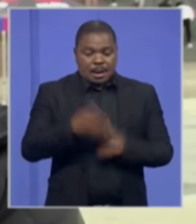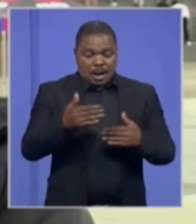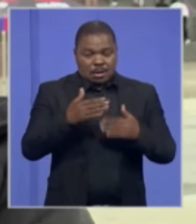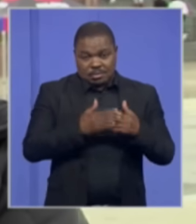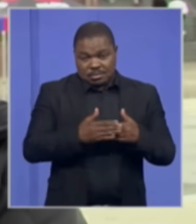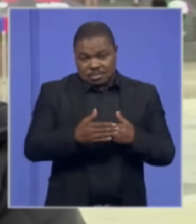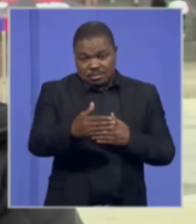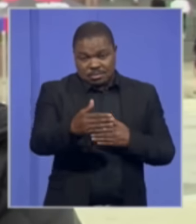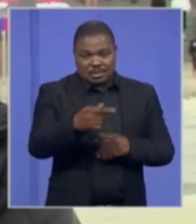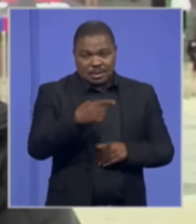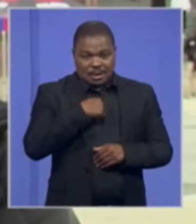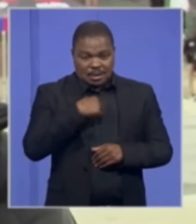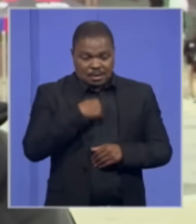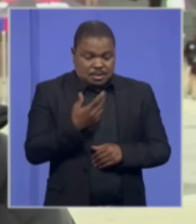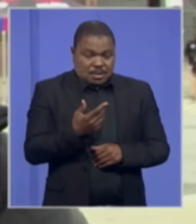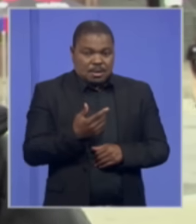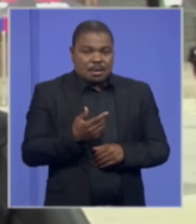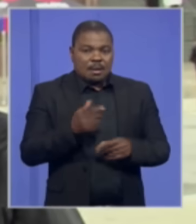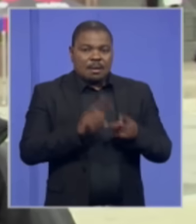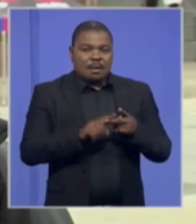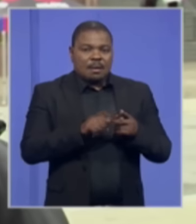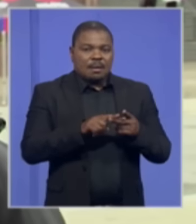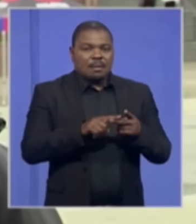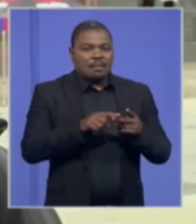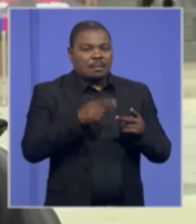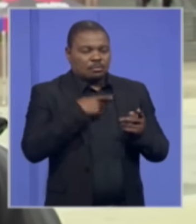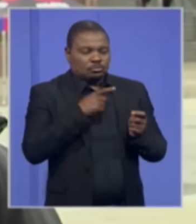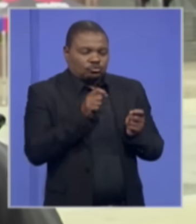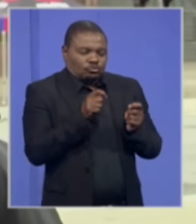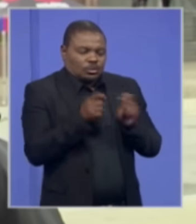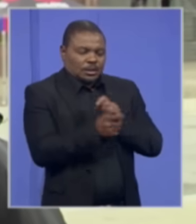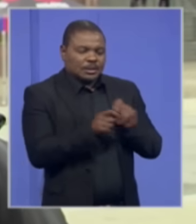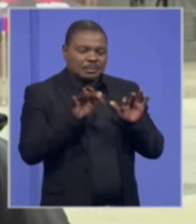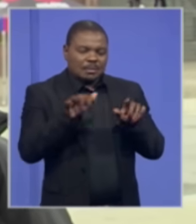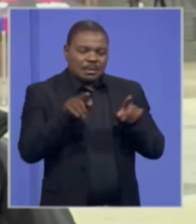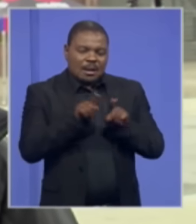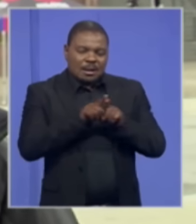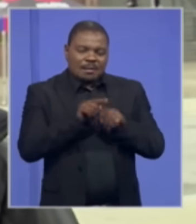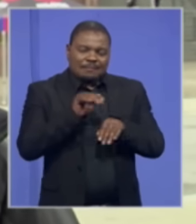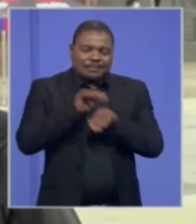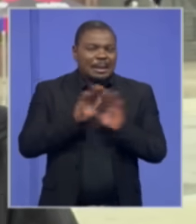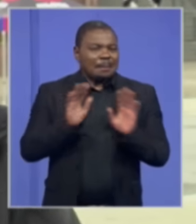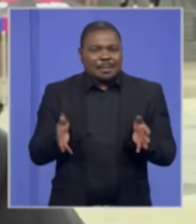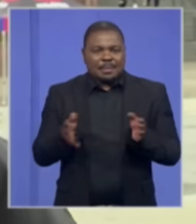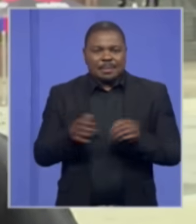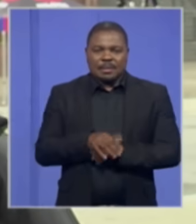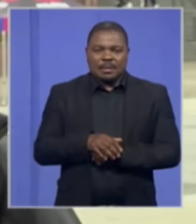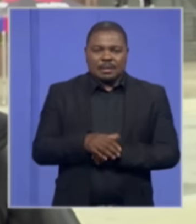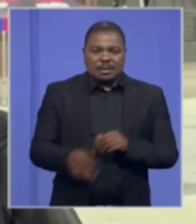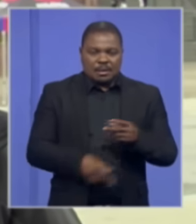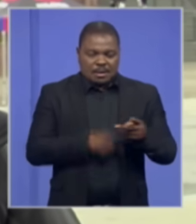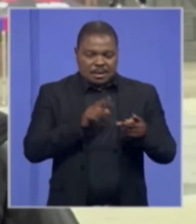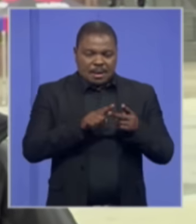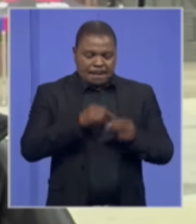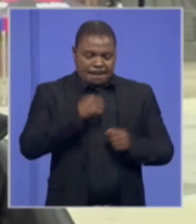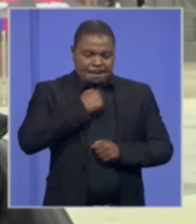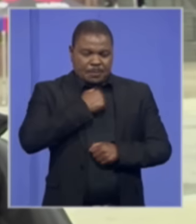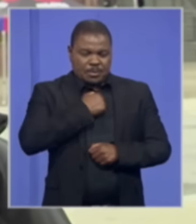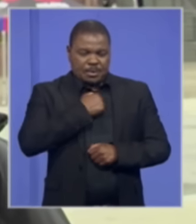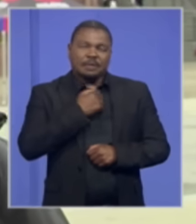my post audience from public to friends so that, and also I will change